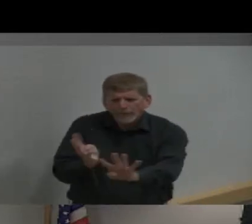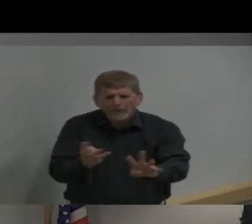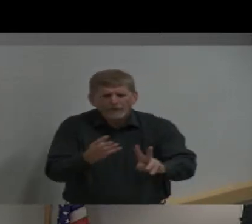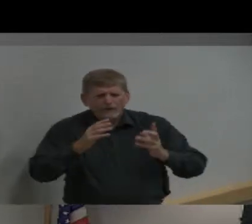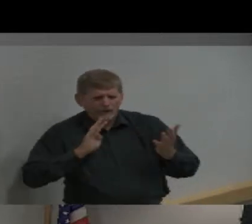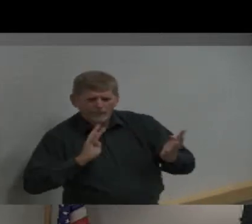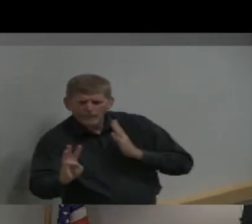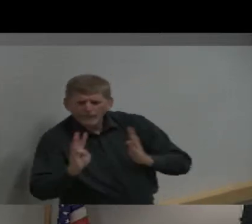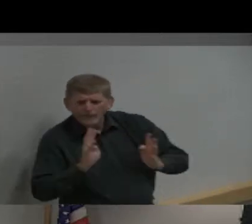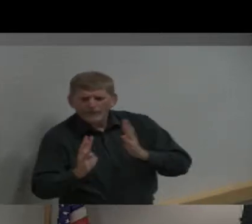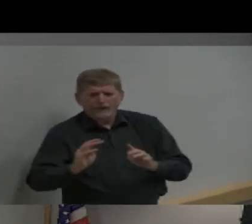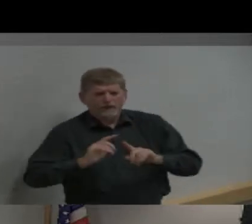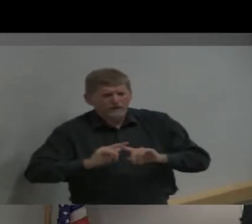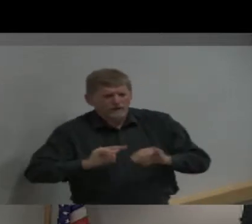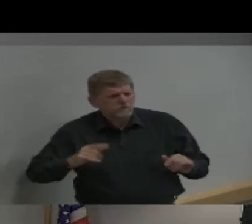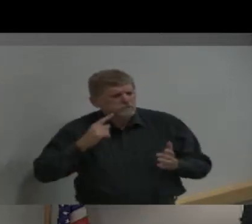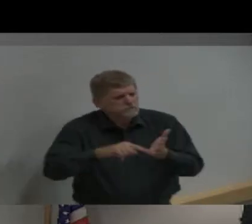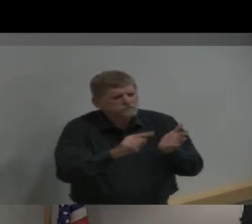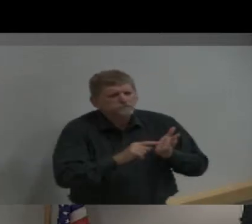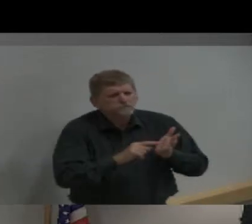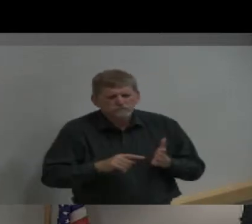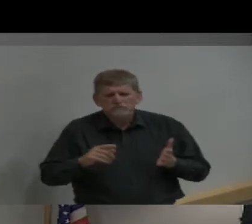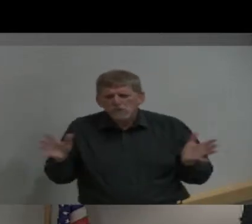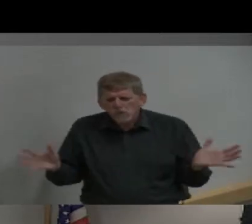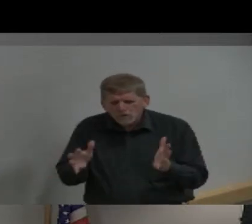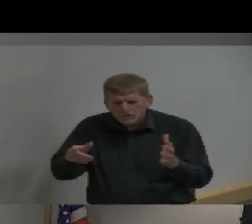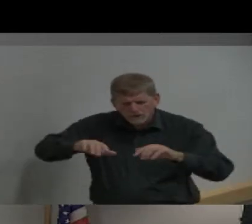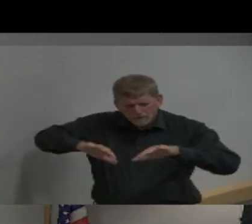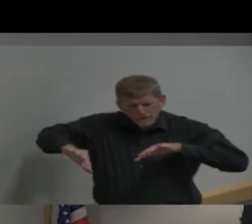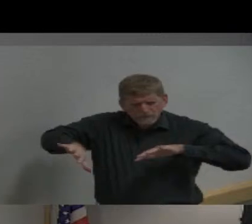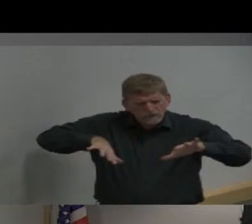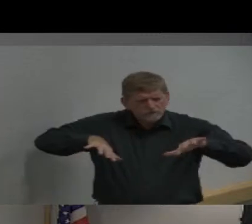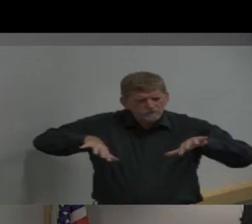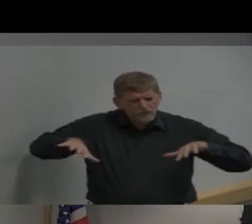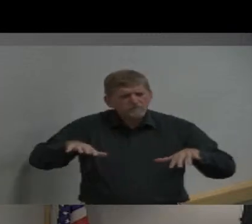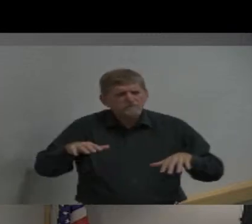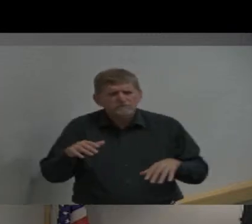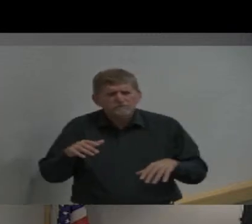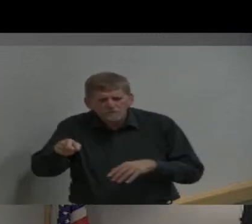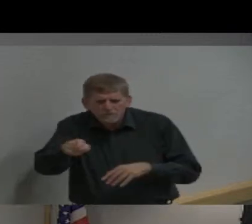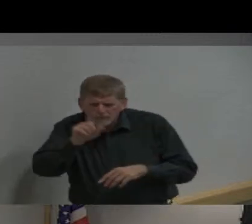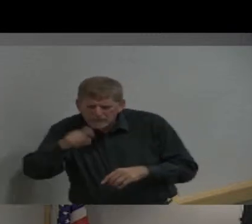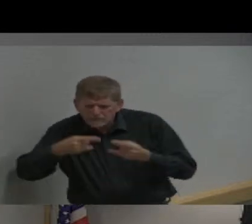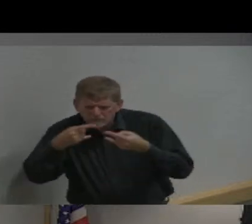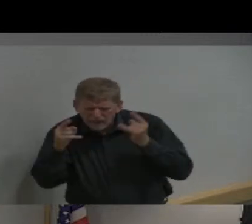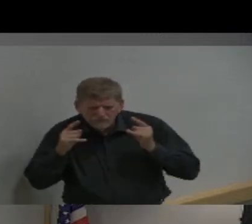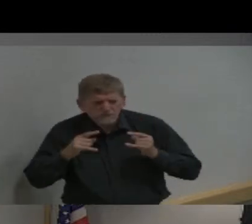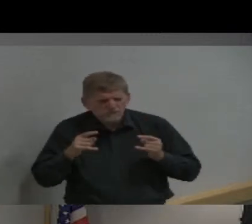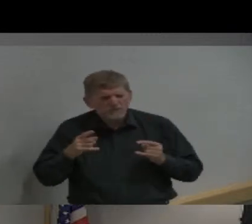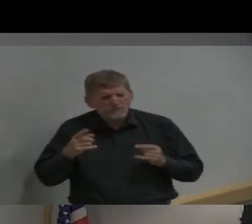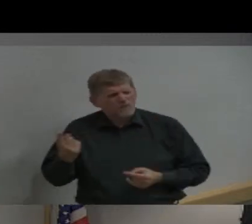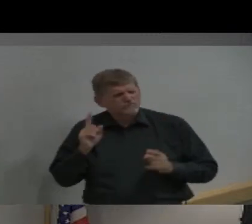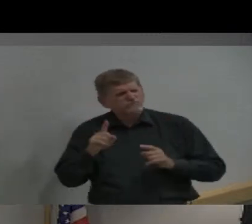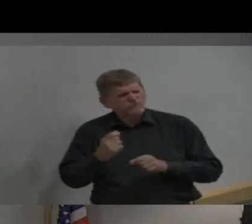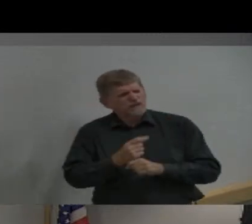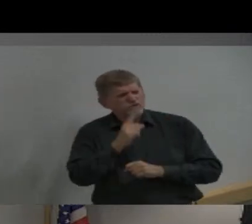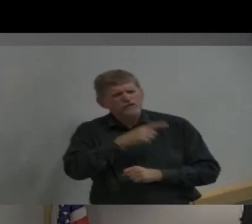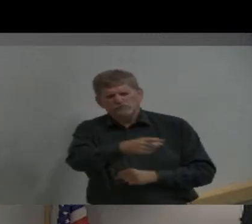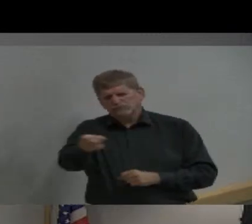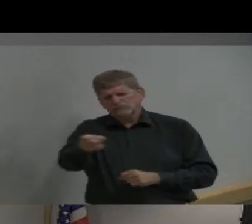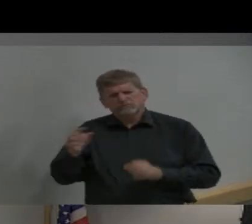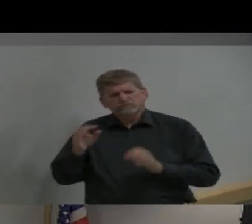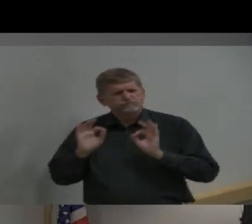improve social distancing, improve compliance with face coverings, and really try to create as safe as an environment as